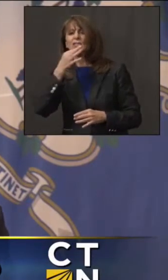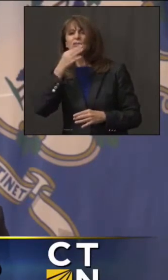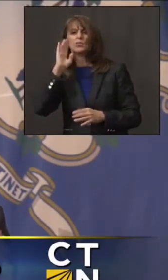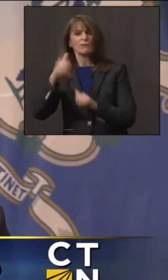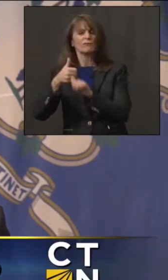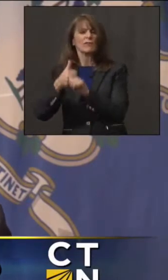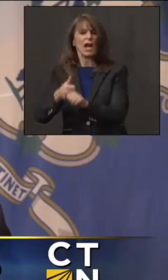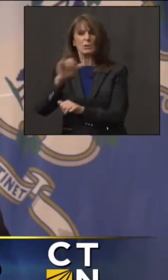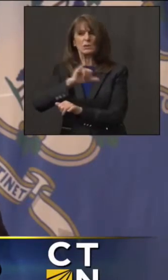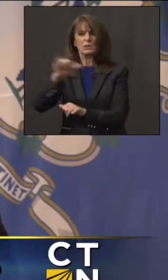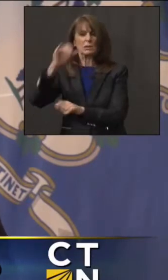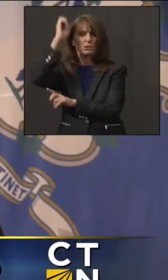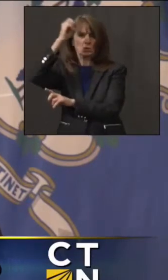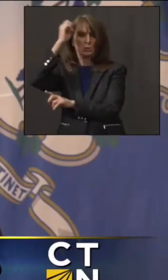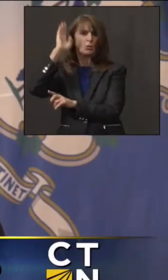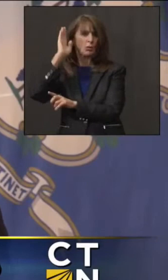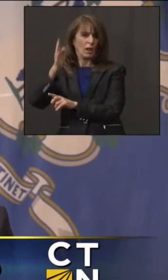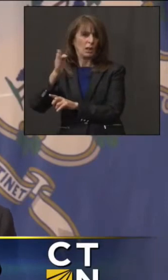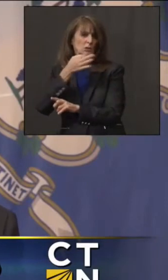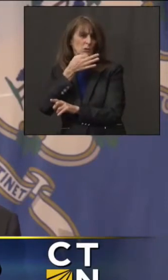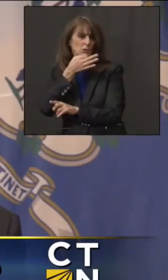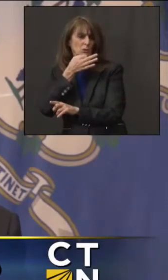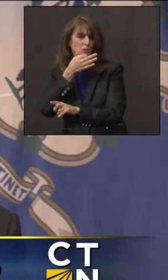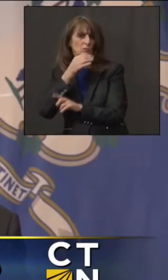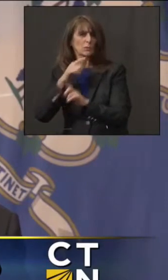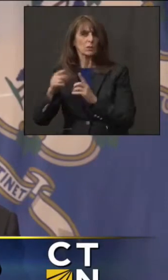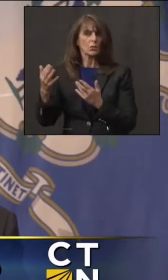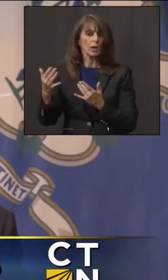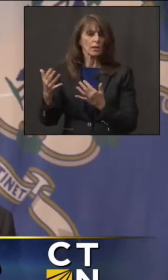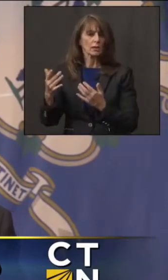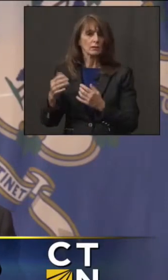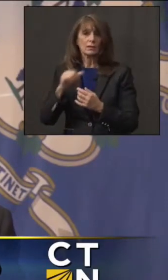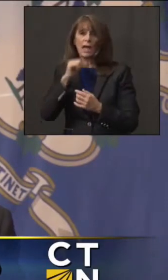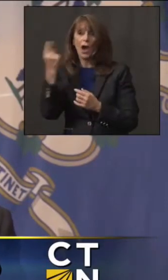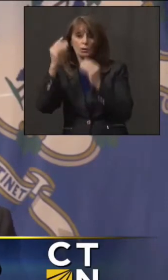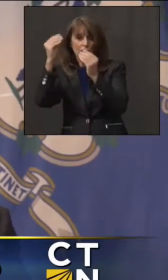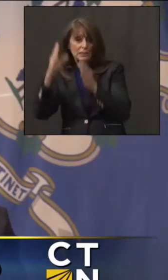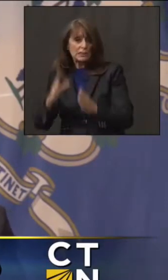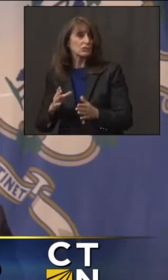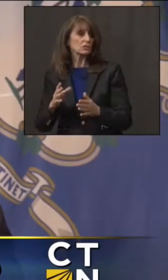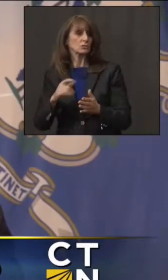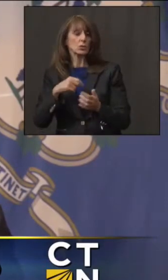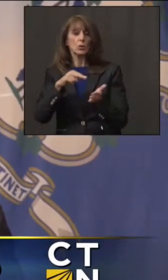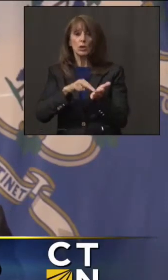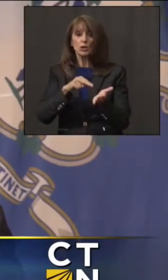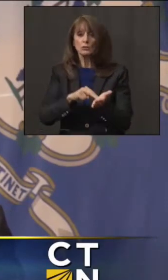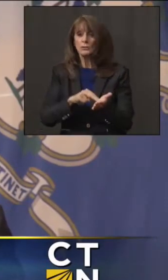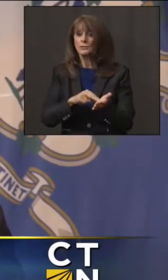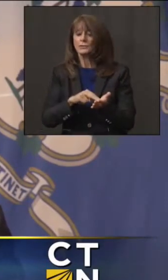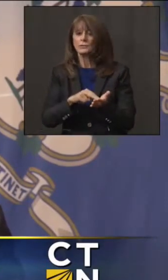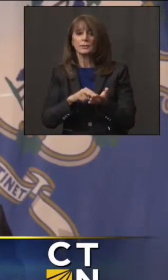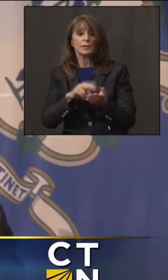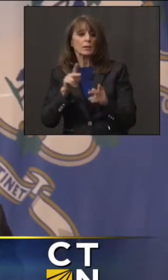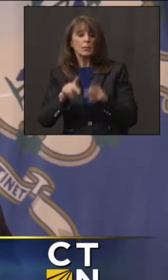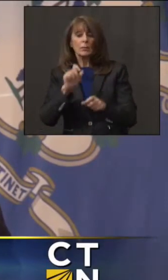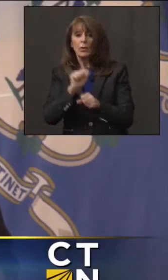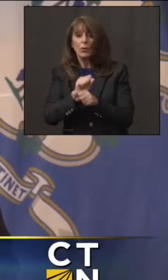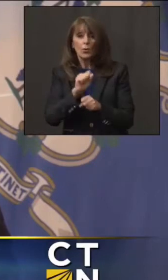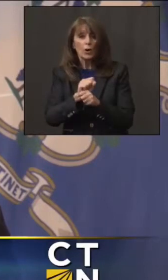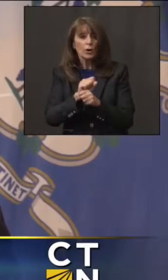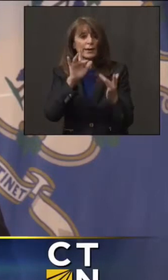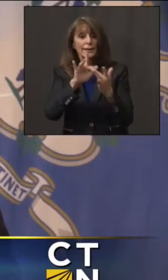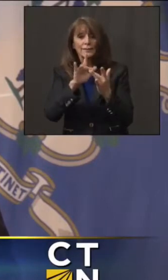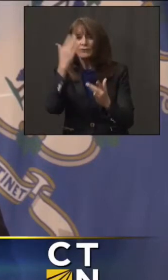for us here in the United States. But it's not just teachers, but it's nurses and frontline workers, a lot of